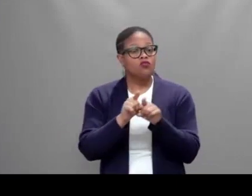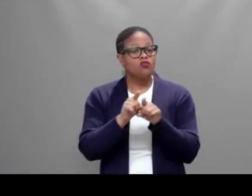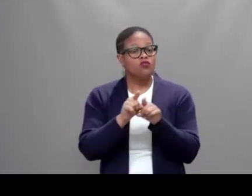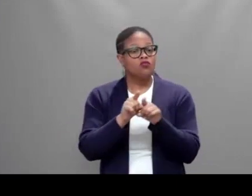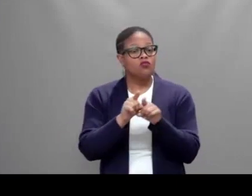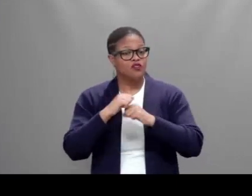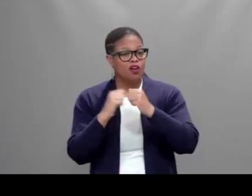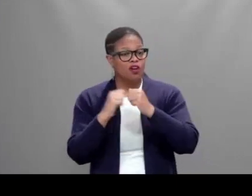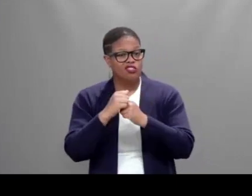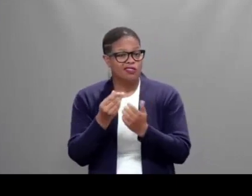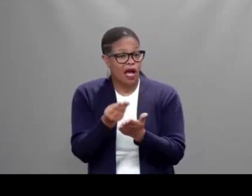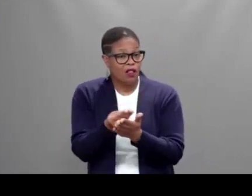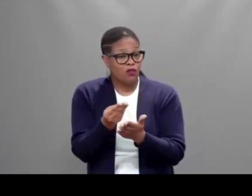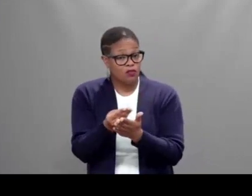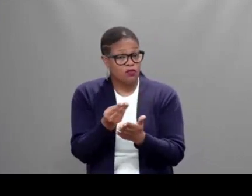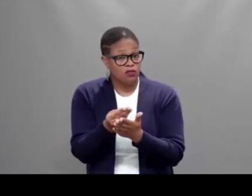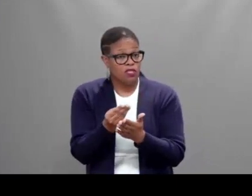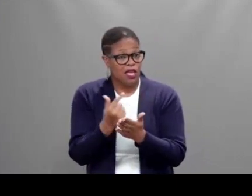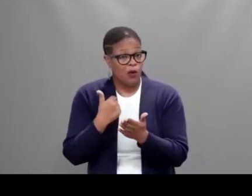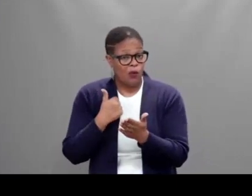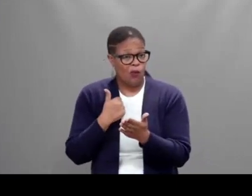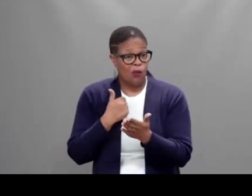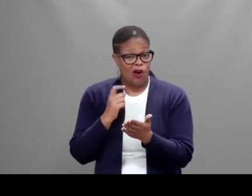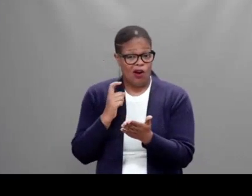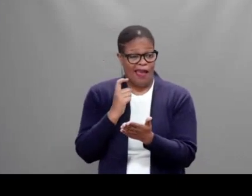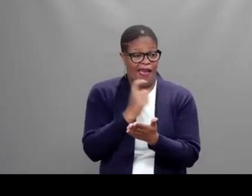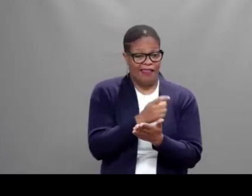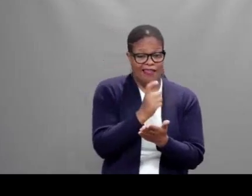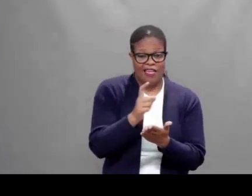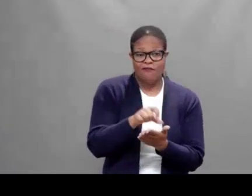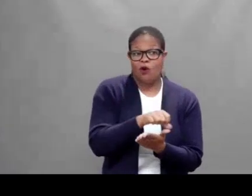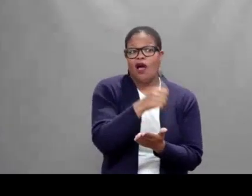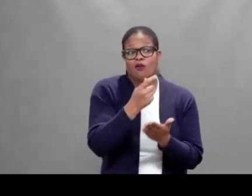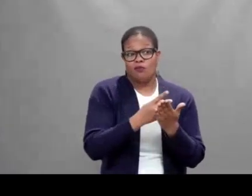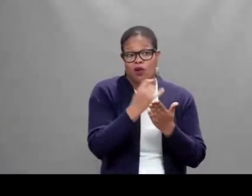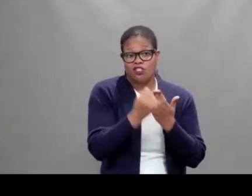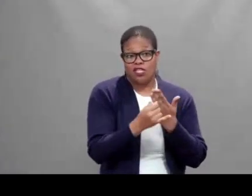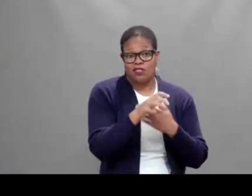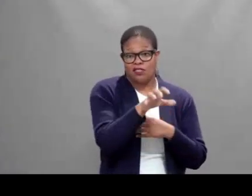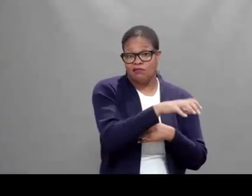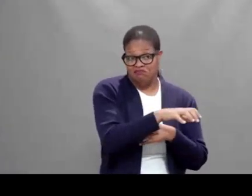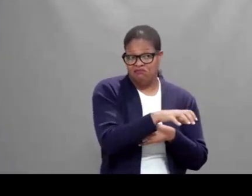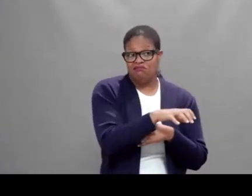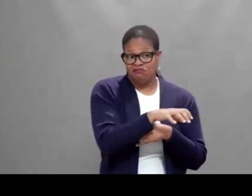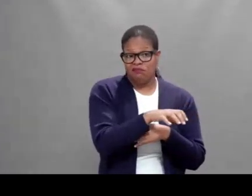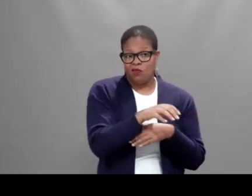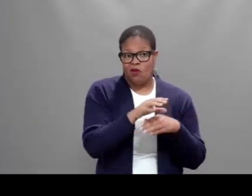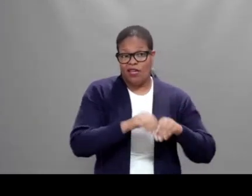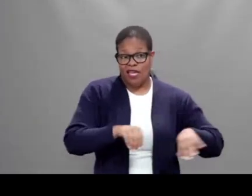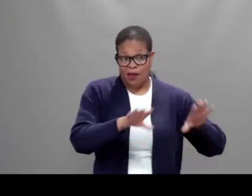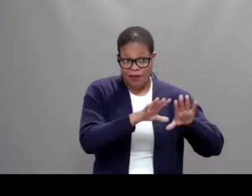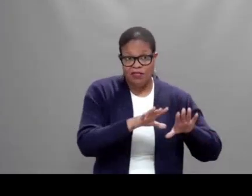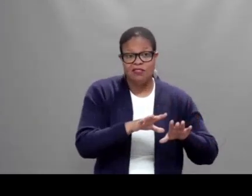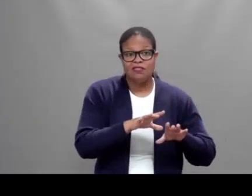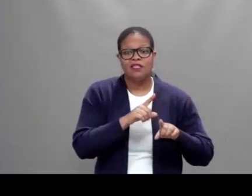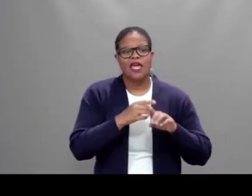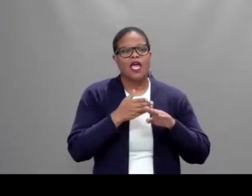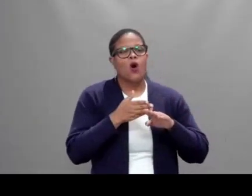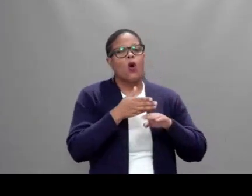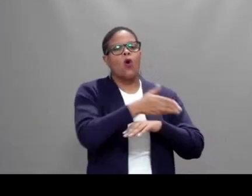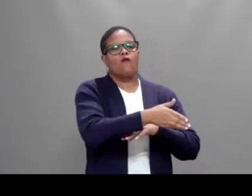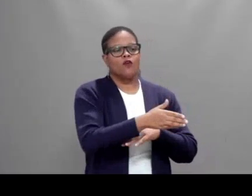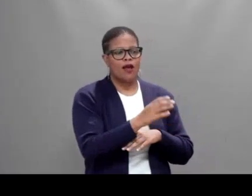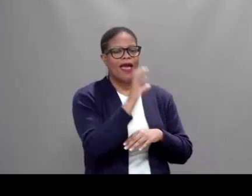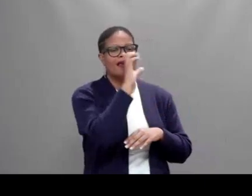construction dollars that were allocated for some of the other projects on campus. And they overestimate